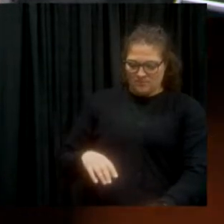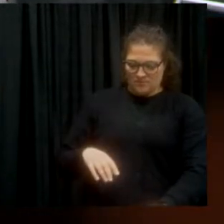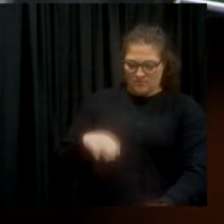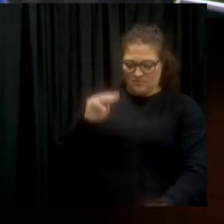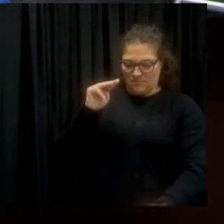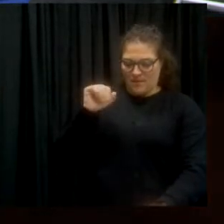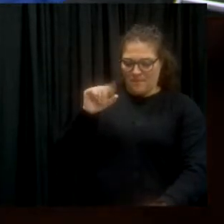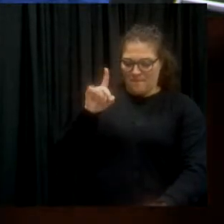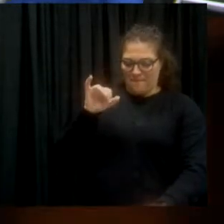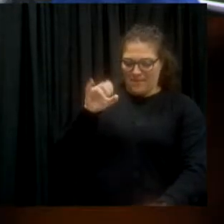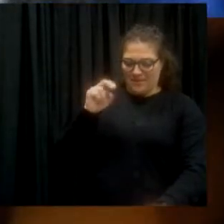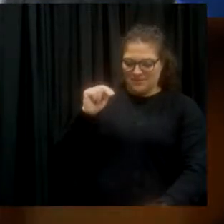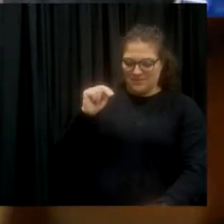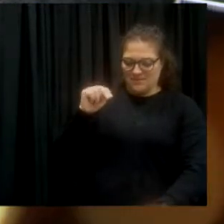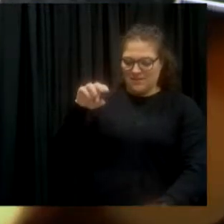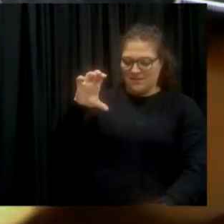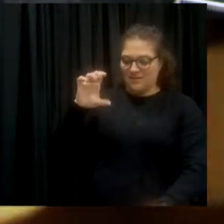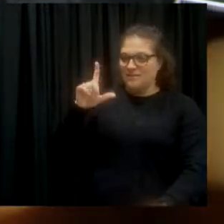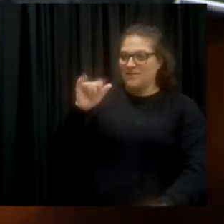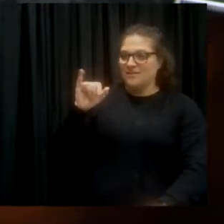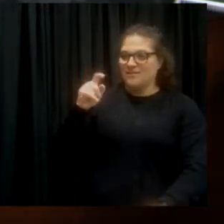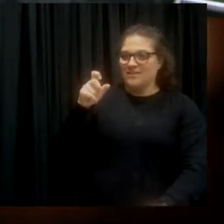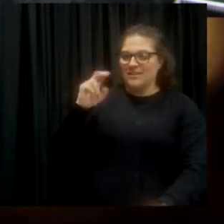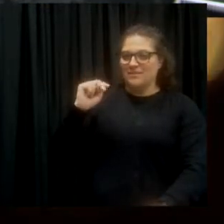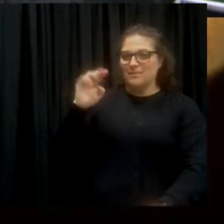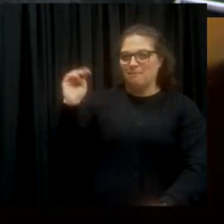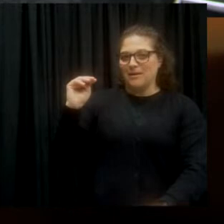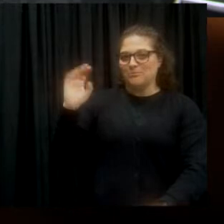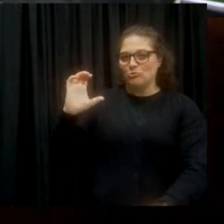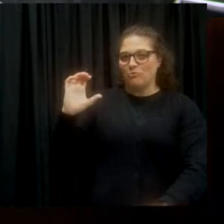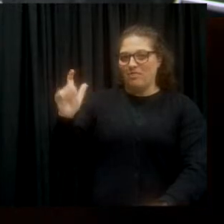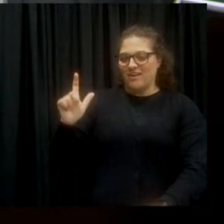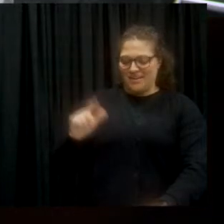Madison Clayton, magna cum laude.